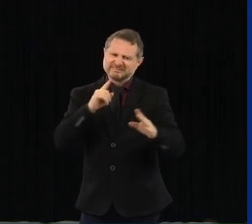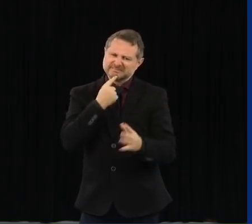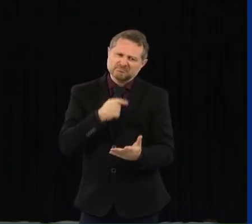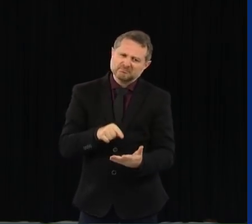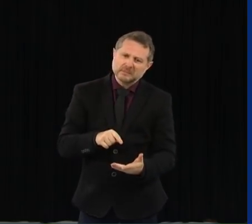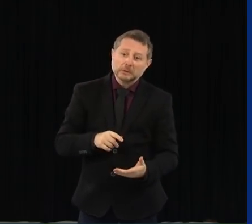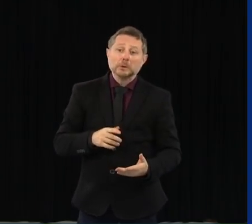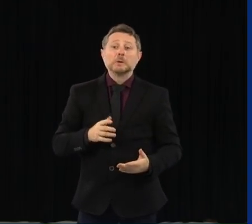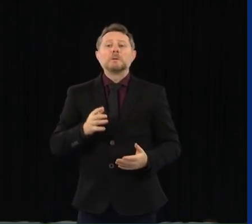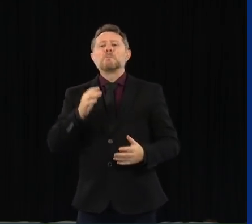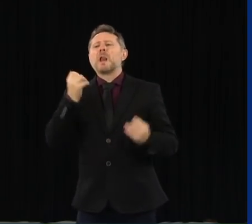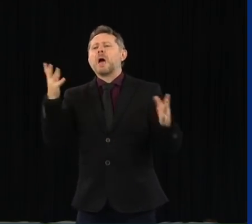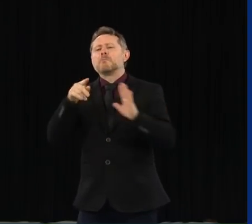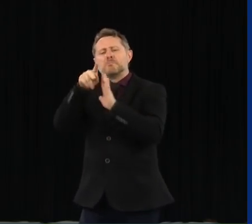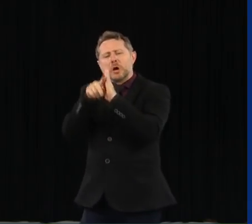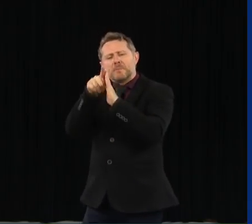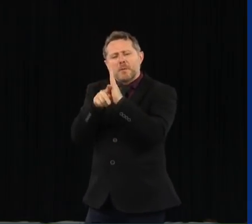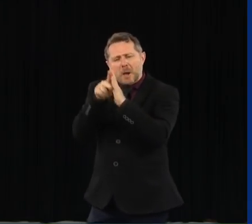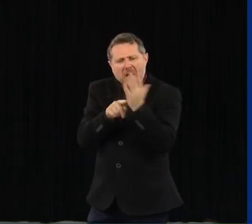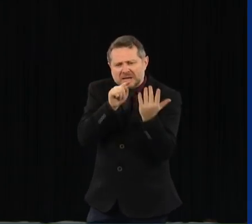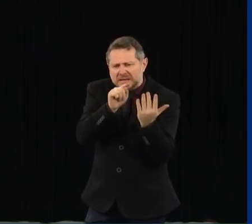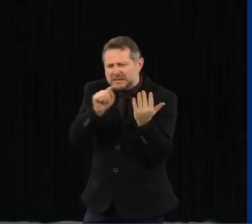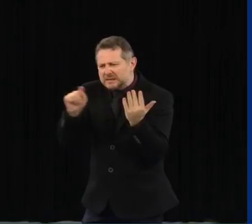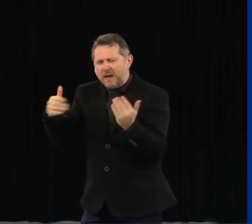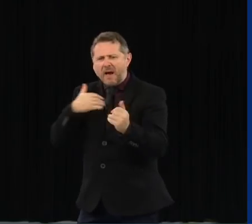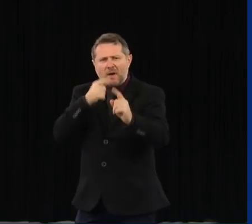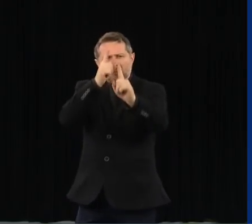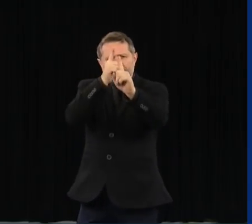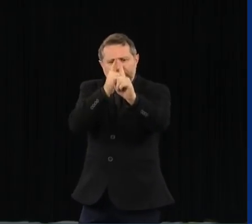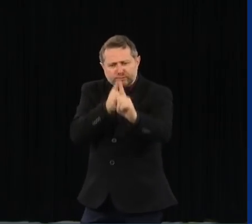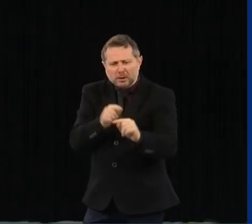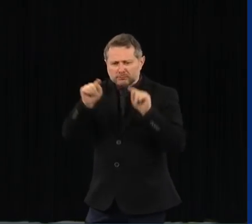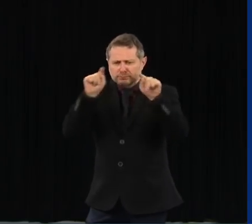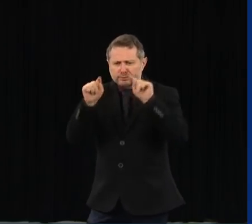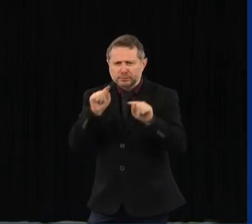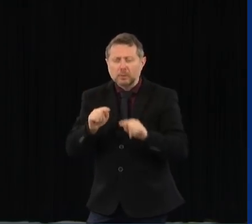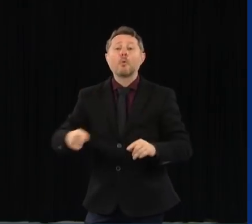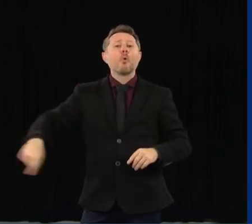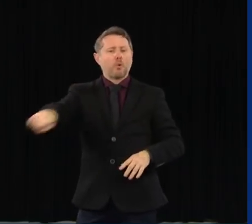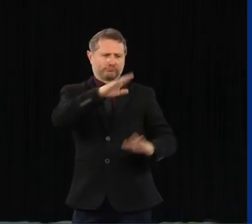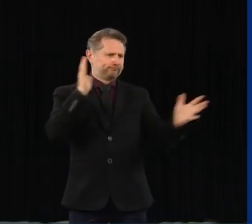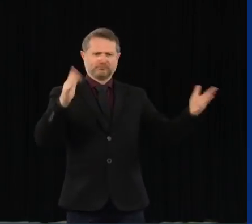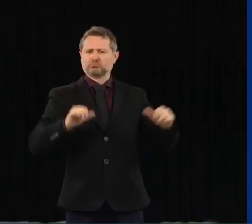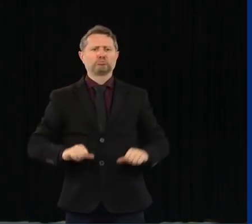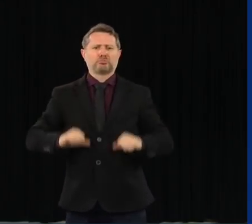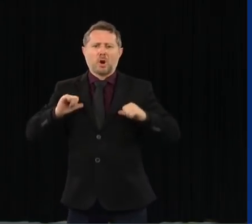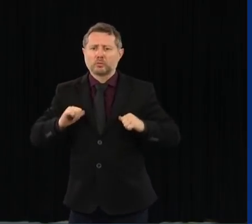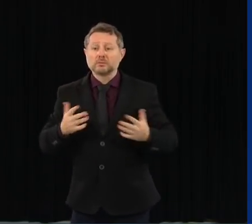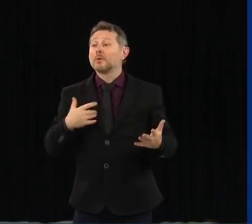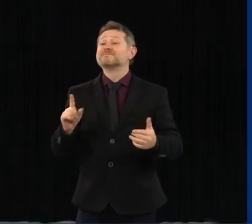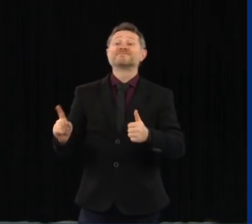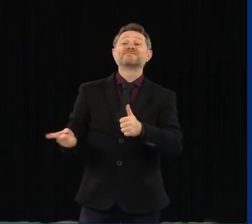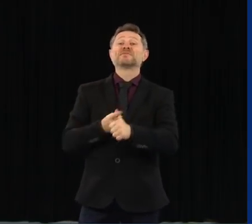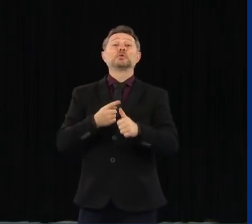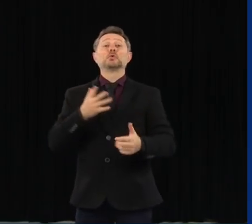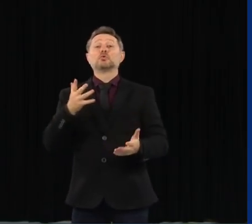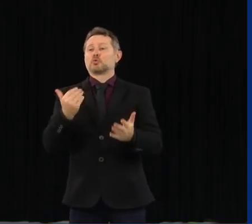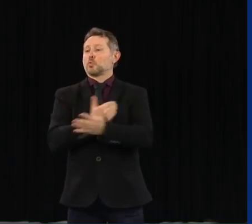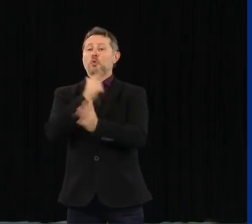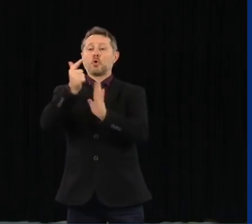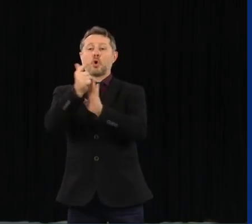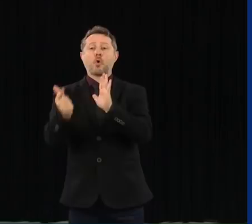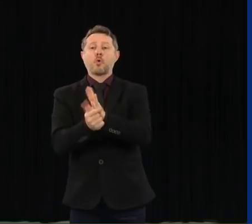policy initiatives that we should all be very proud of. The nation's first domestic terrorism law. It improved